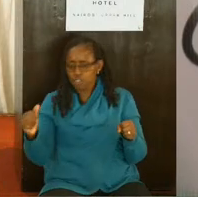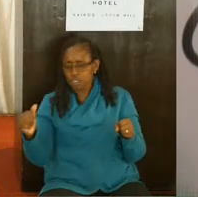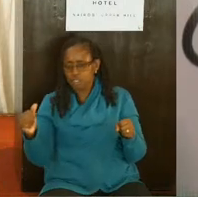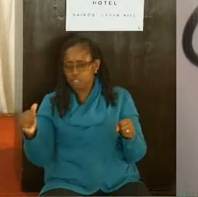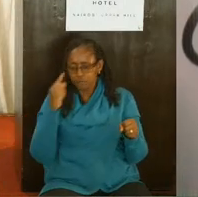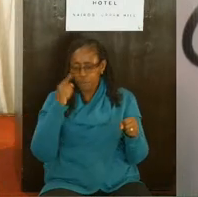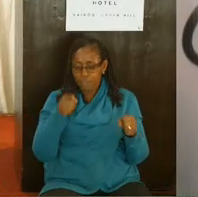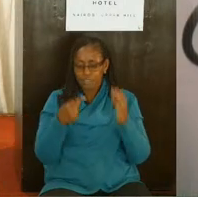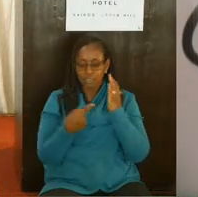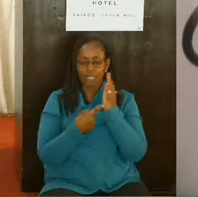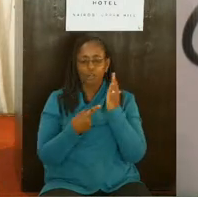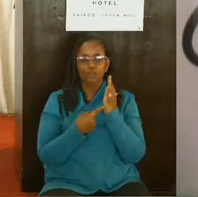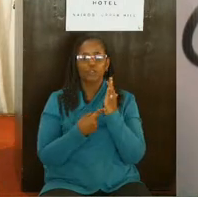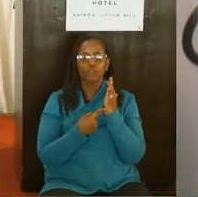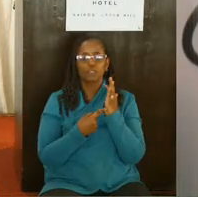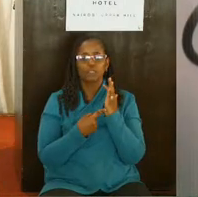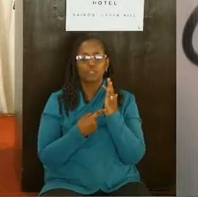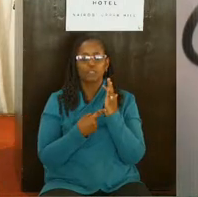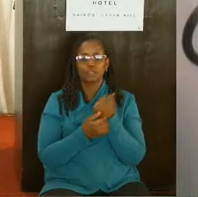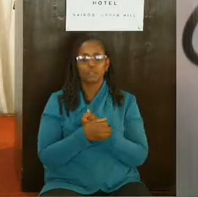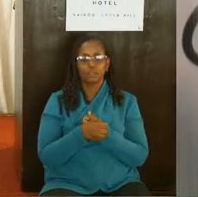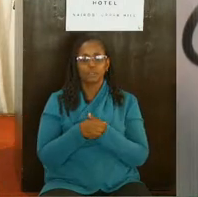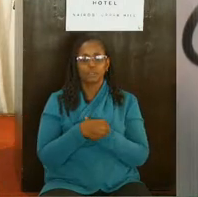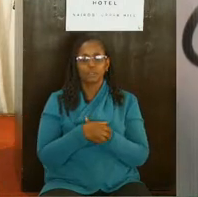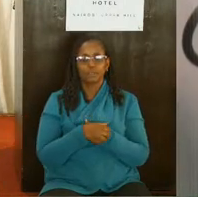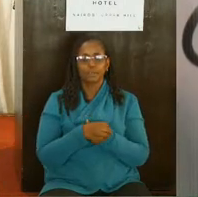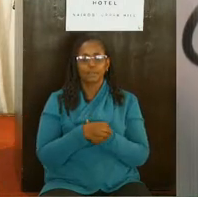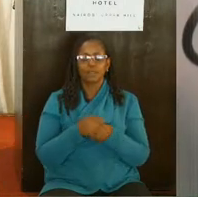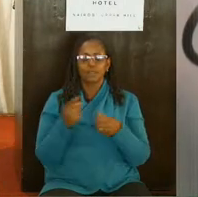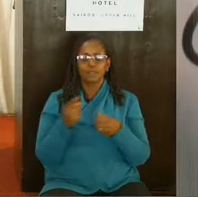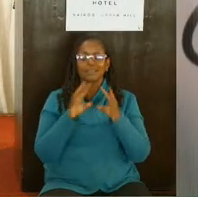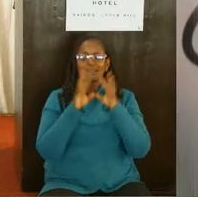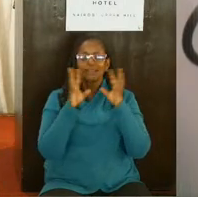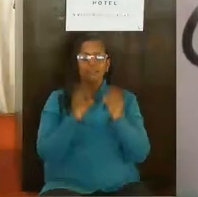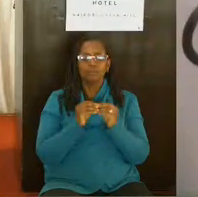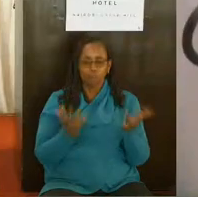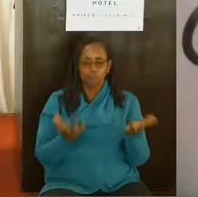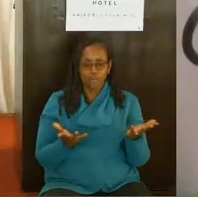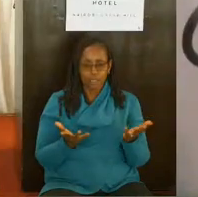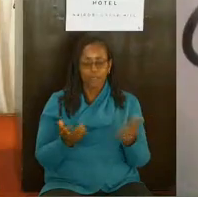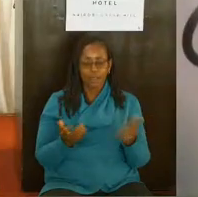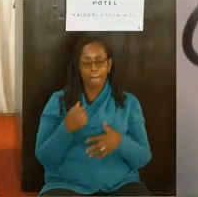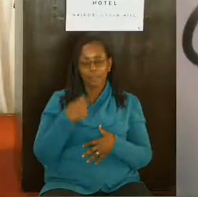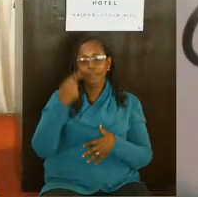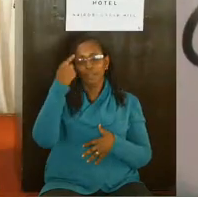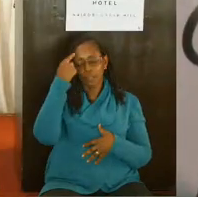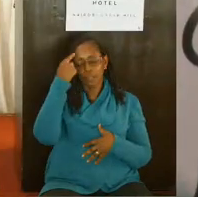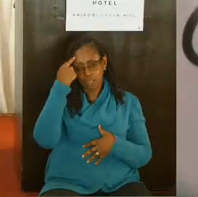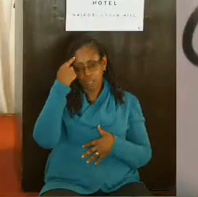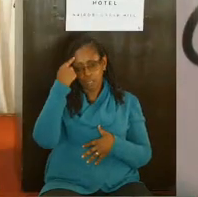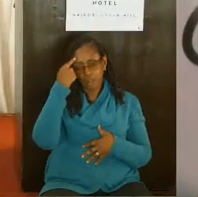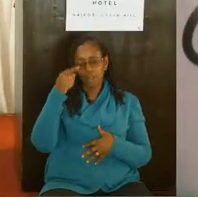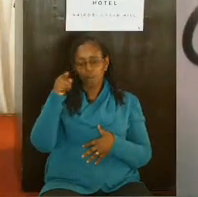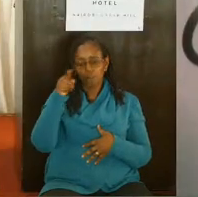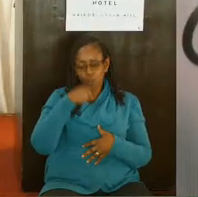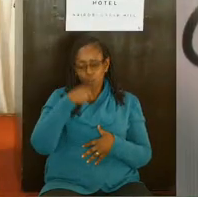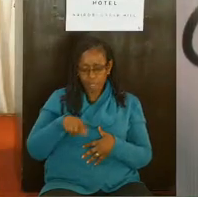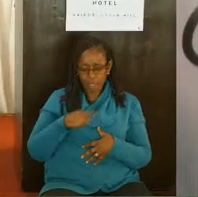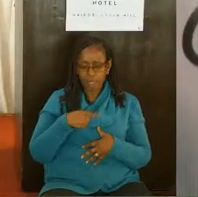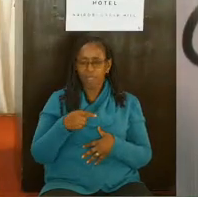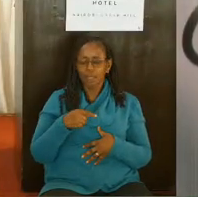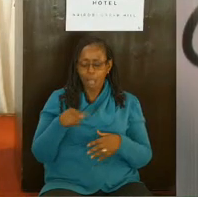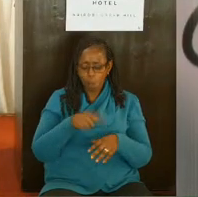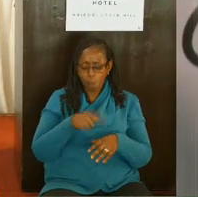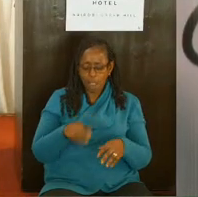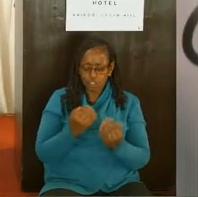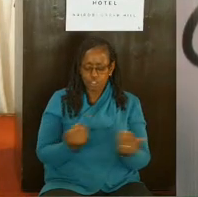particular technology platforms then just in summary is um I think we are bringing our children in